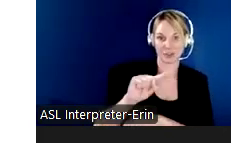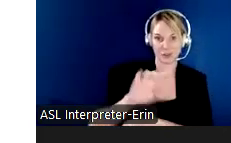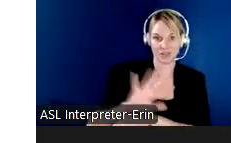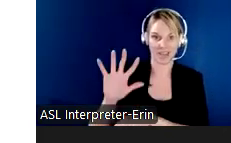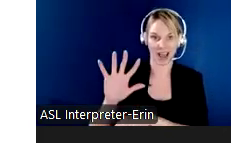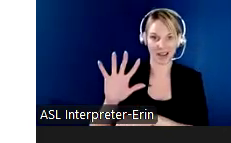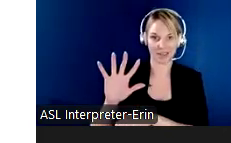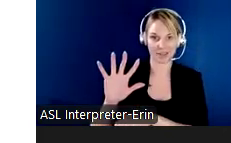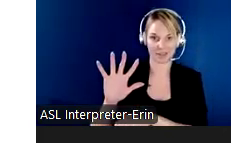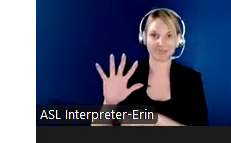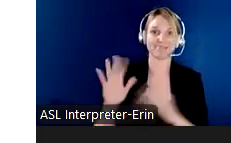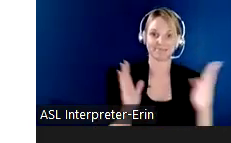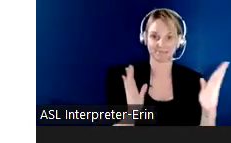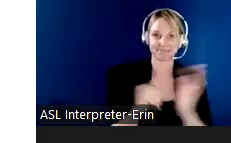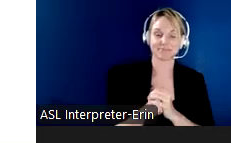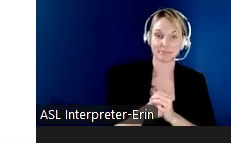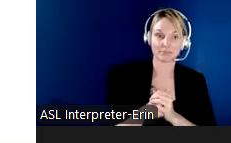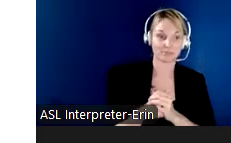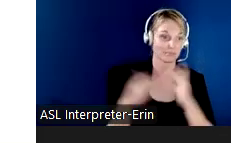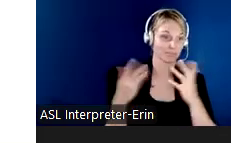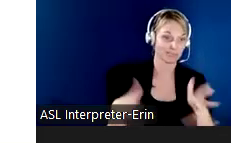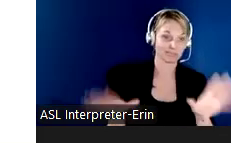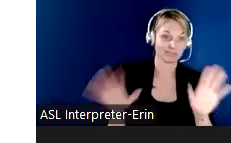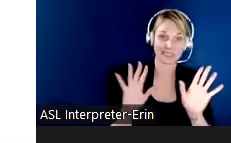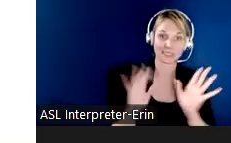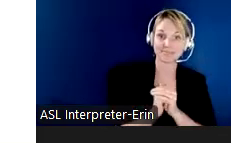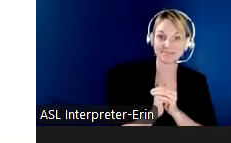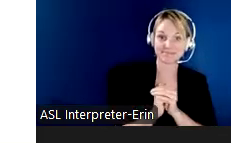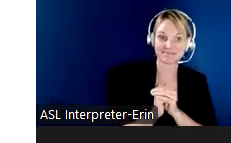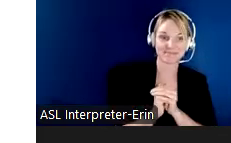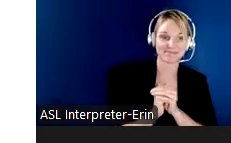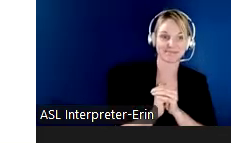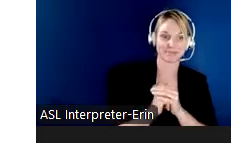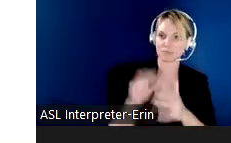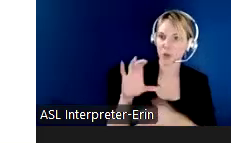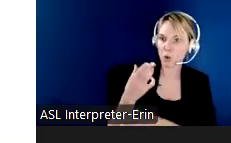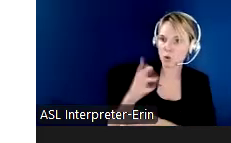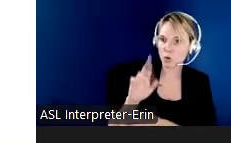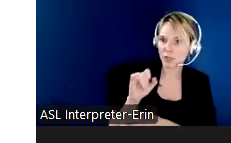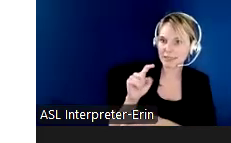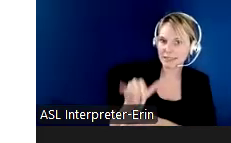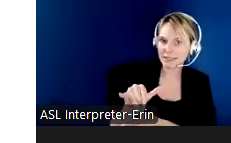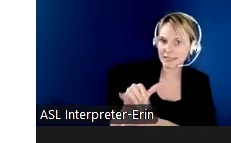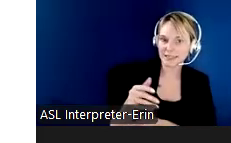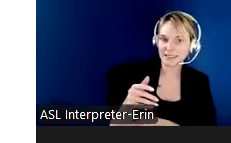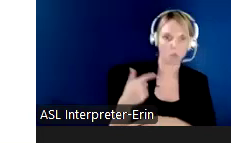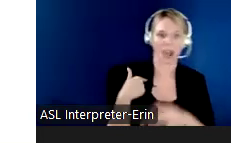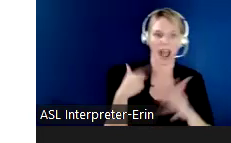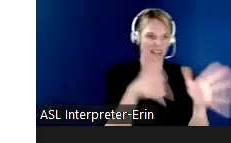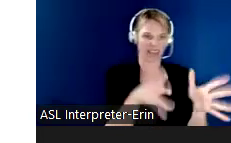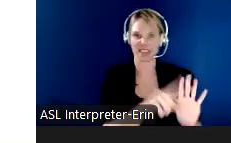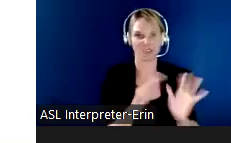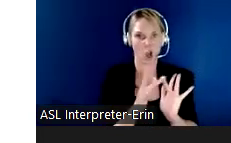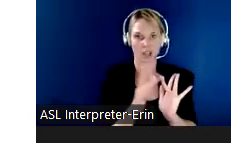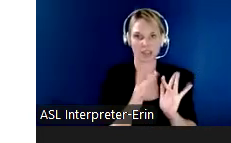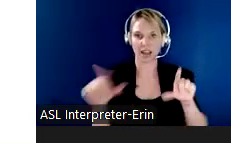And that is it for the presentation portion. So yeah, Christy, I'm just going to go ahead and leave the contact info up on my